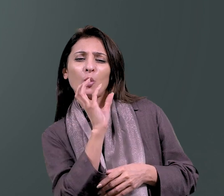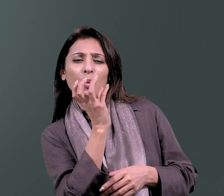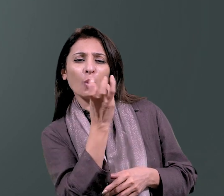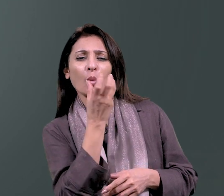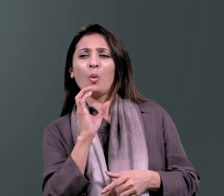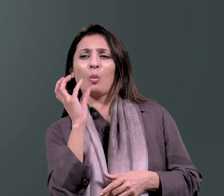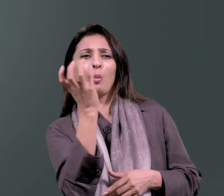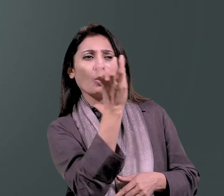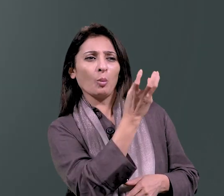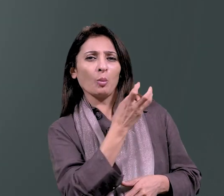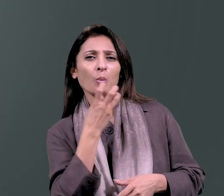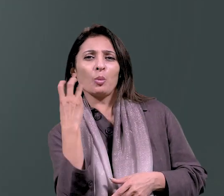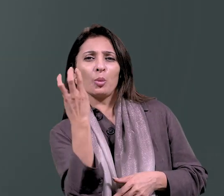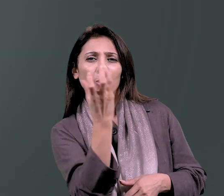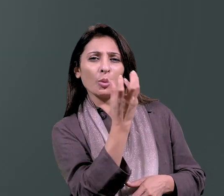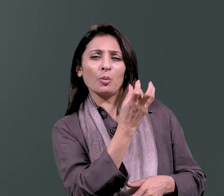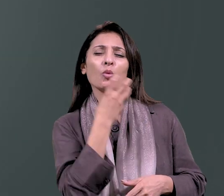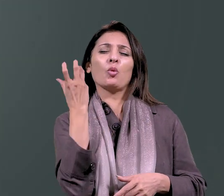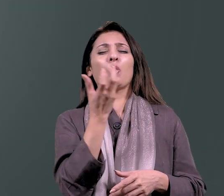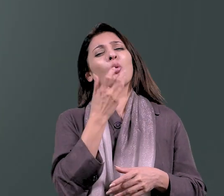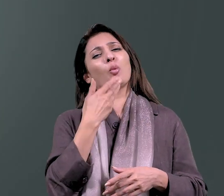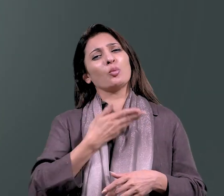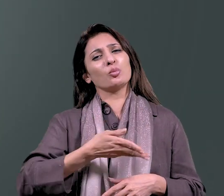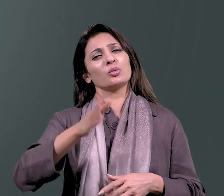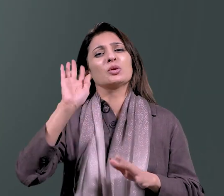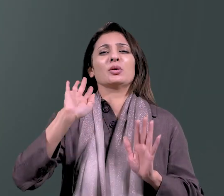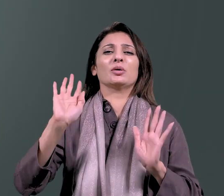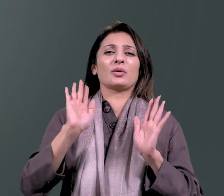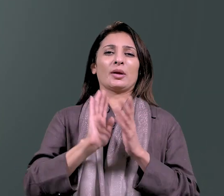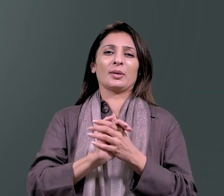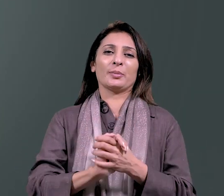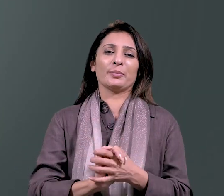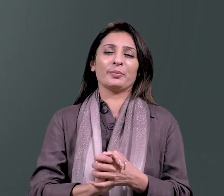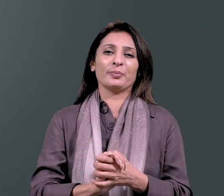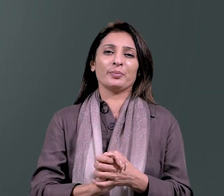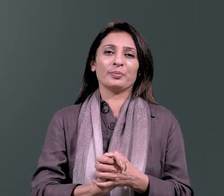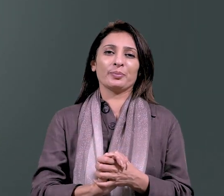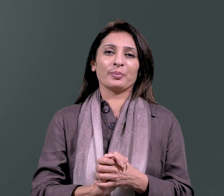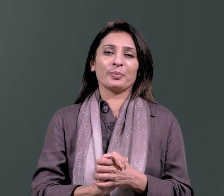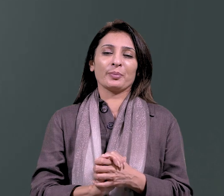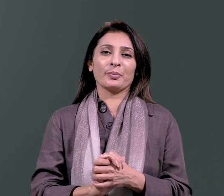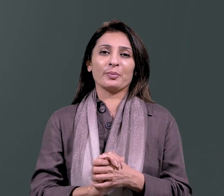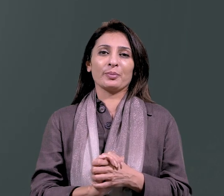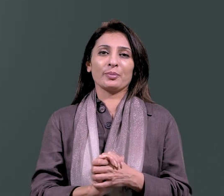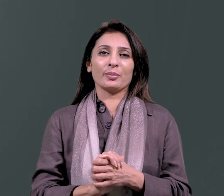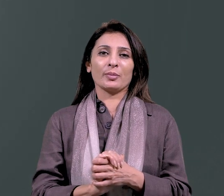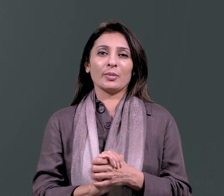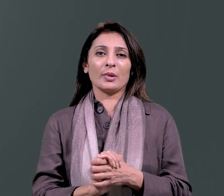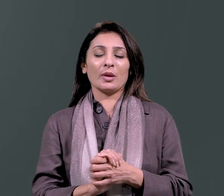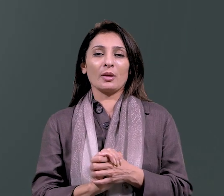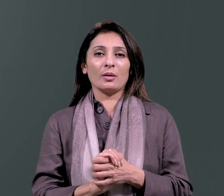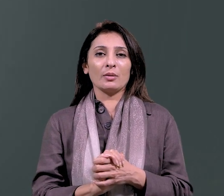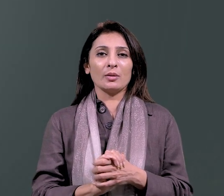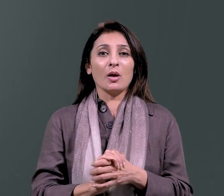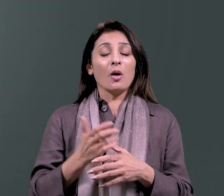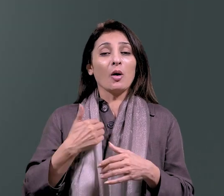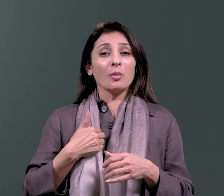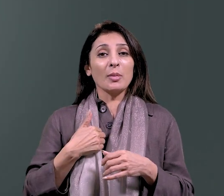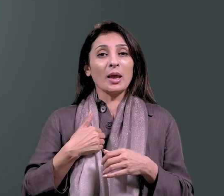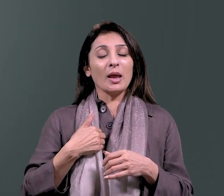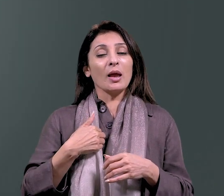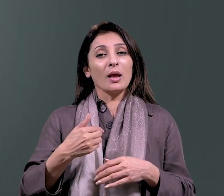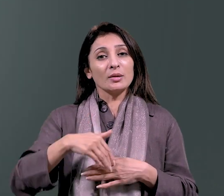orbit, spinning and rotating with matchless grit, till my primordial